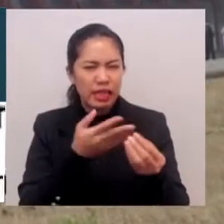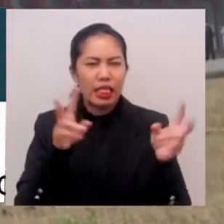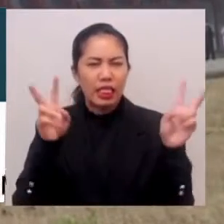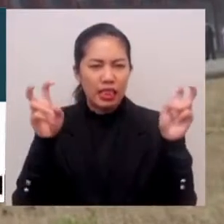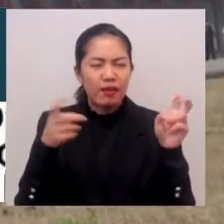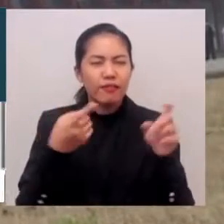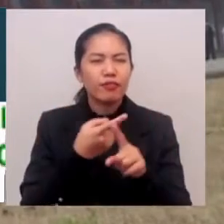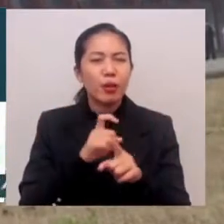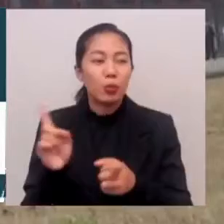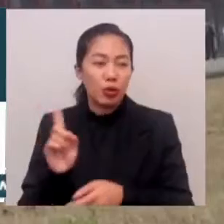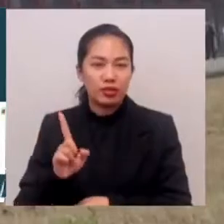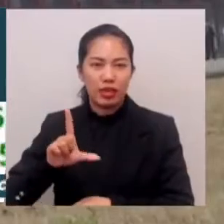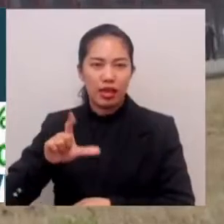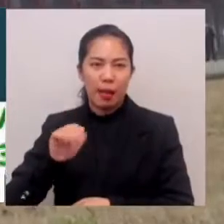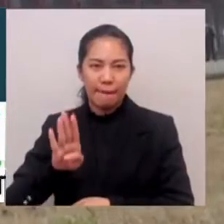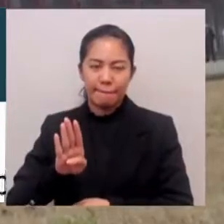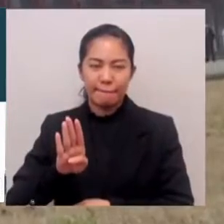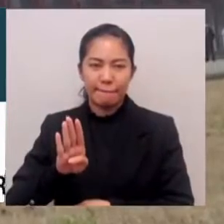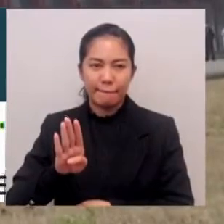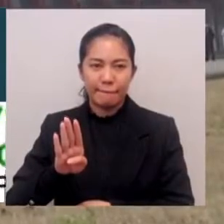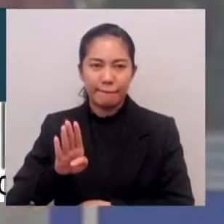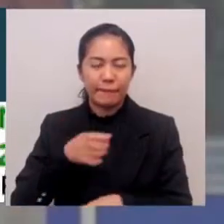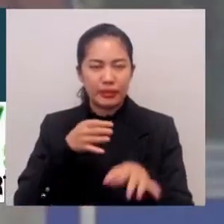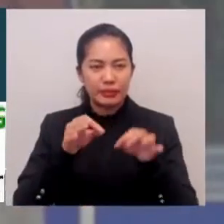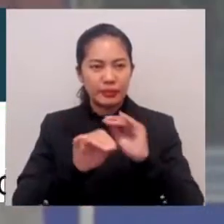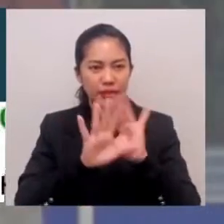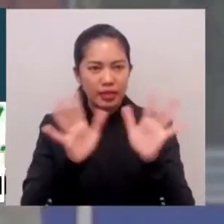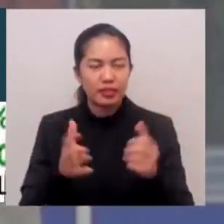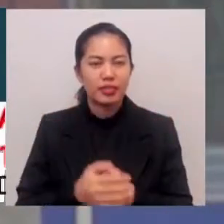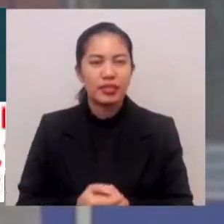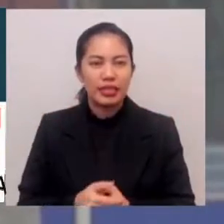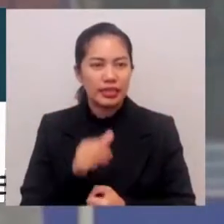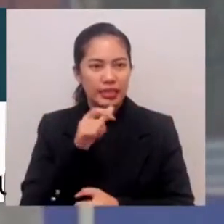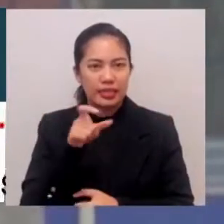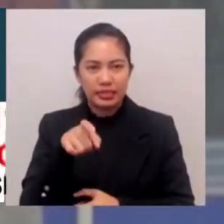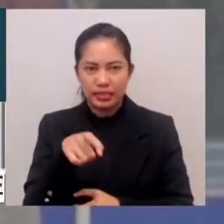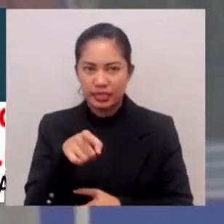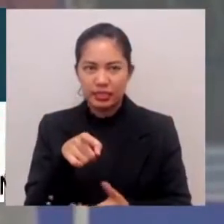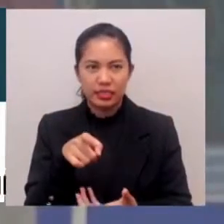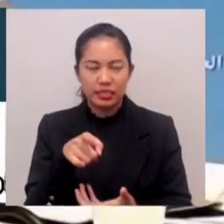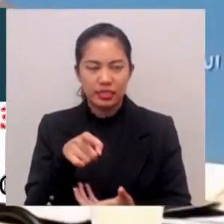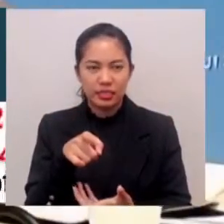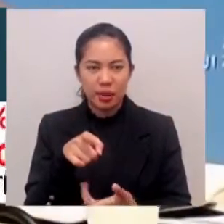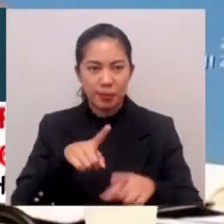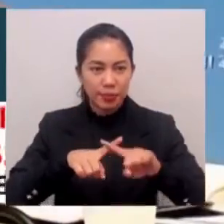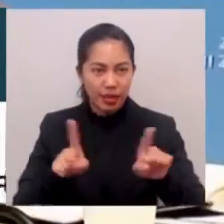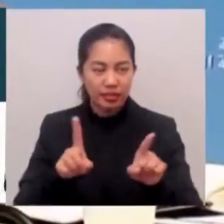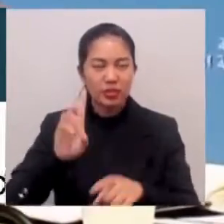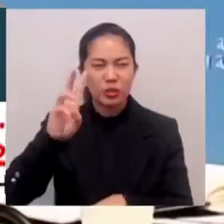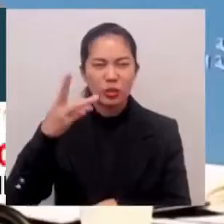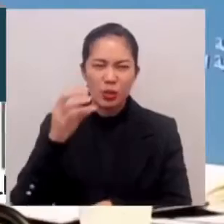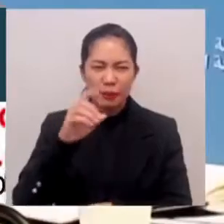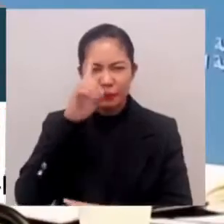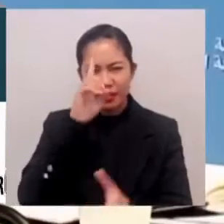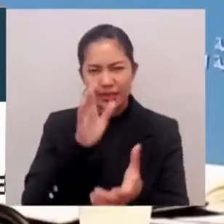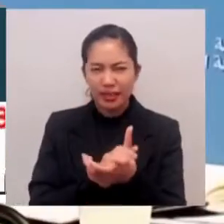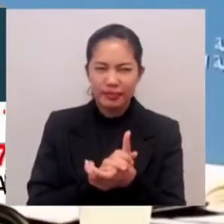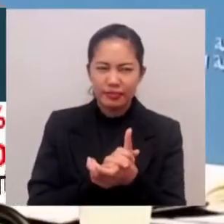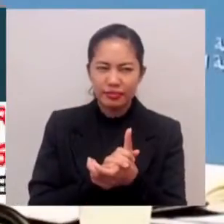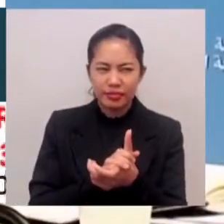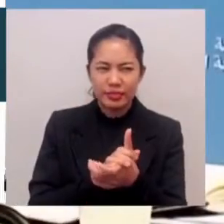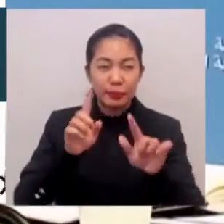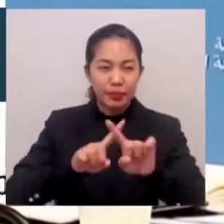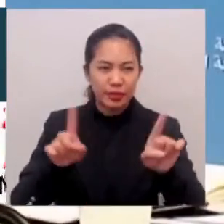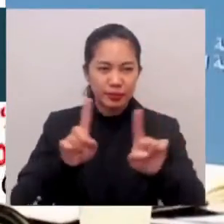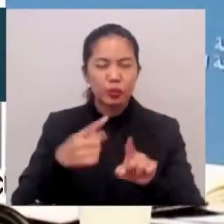its laboratories and has said no more visits are needed. But the WHO believes otherwise. And I very much hope, we very much hope, that there will be